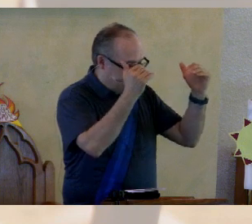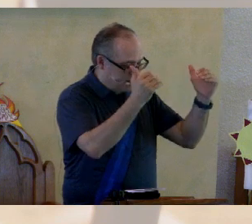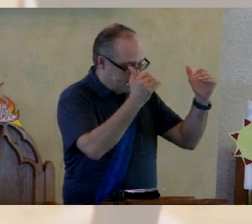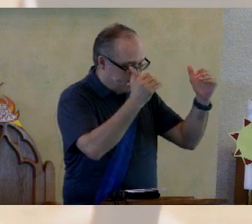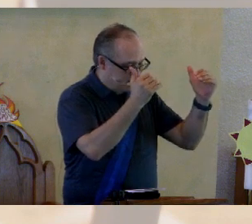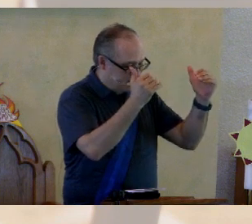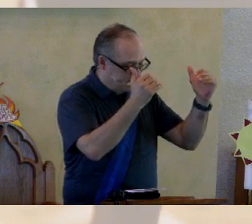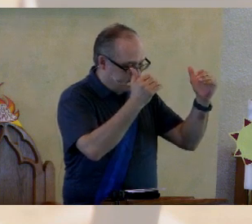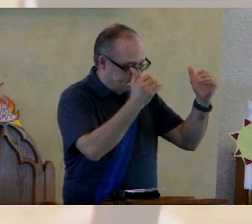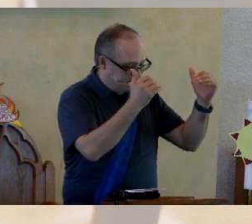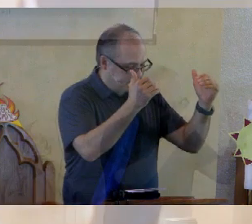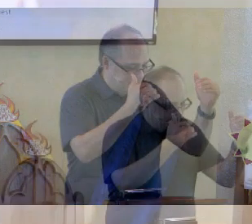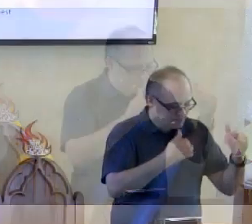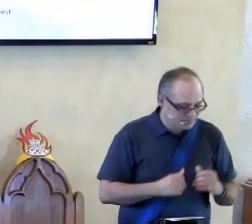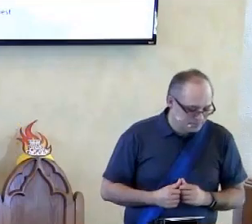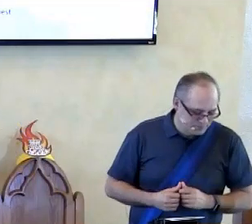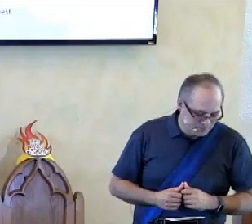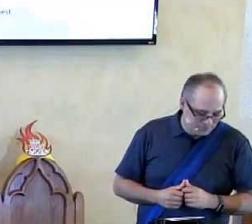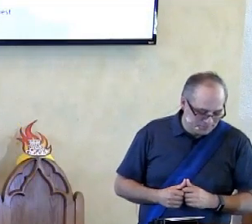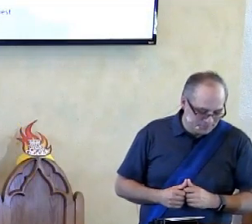in the highest.